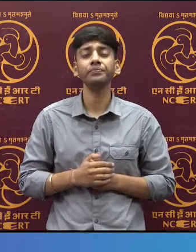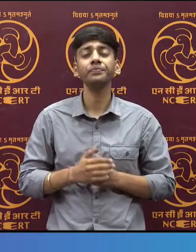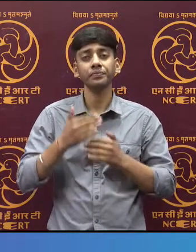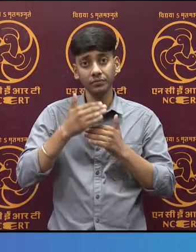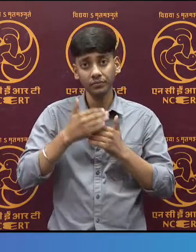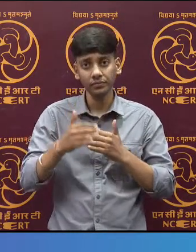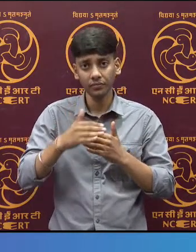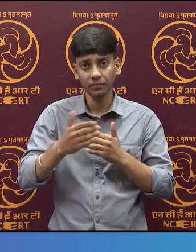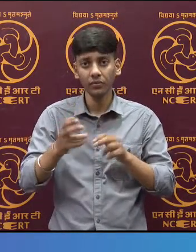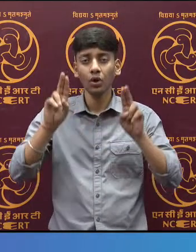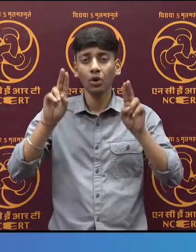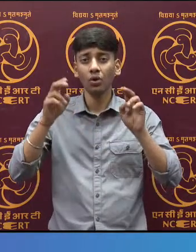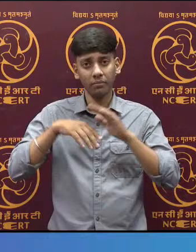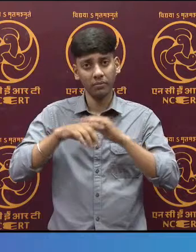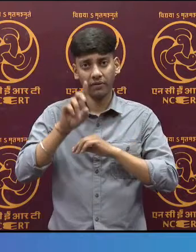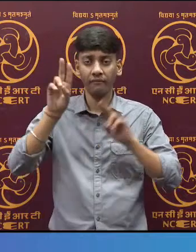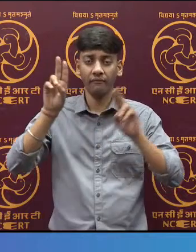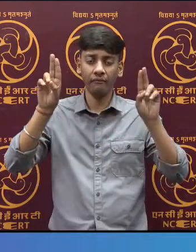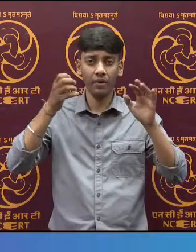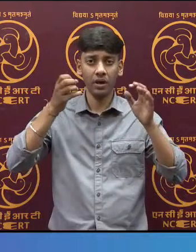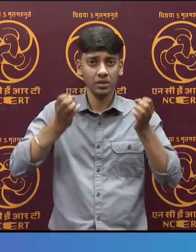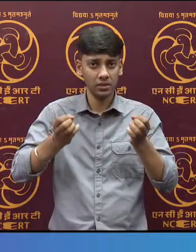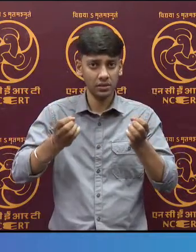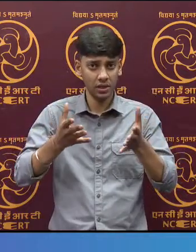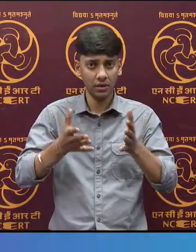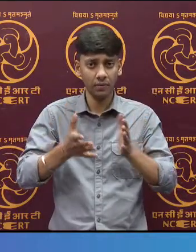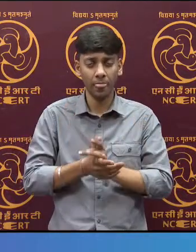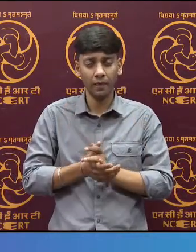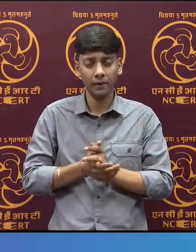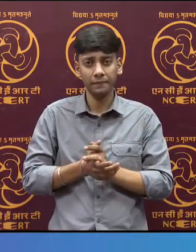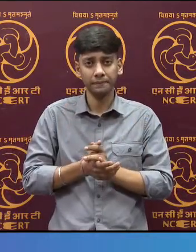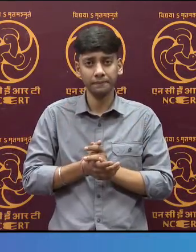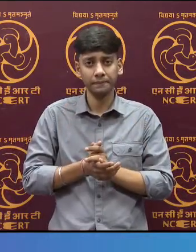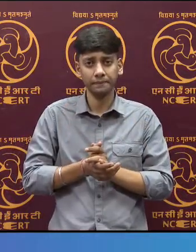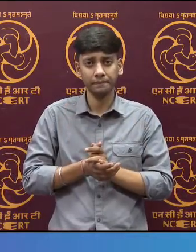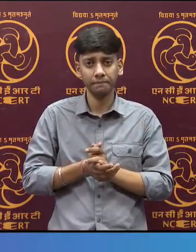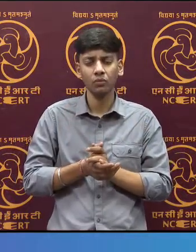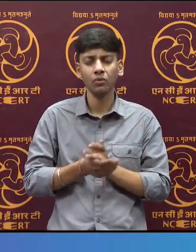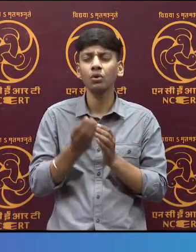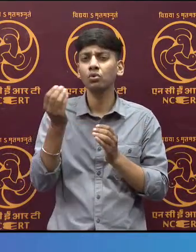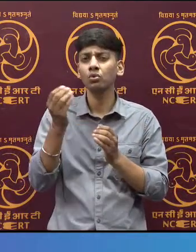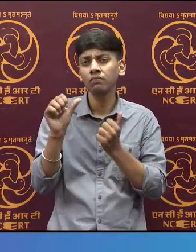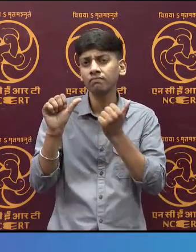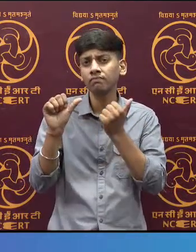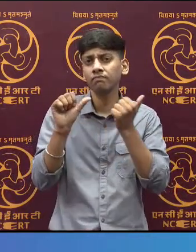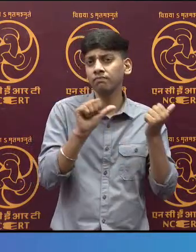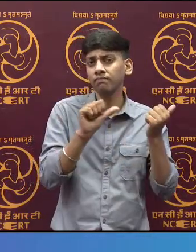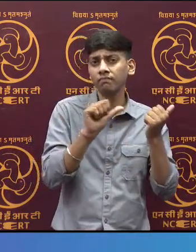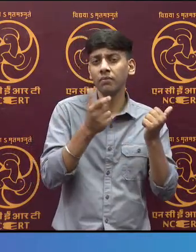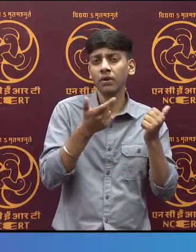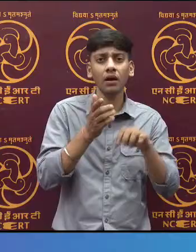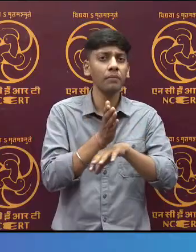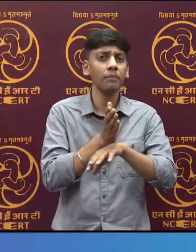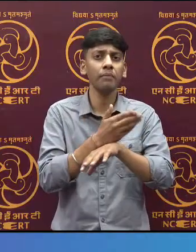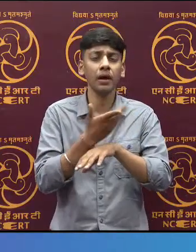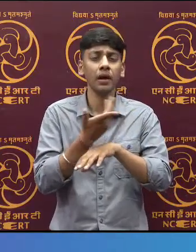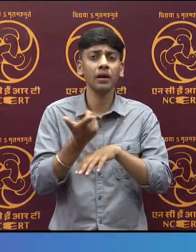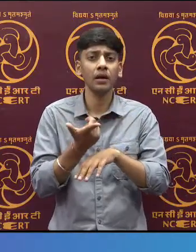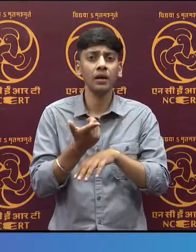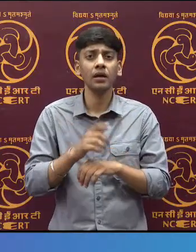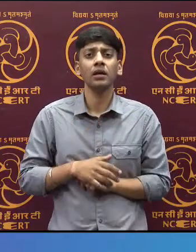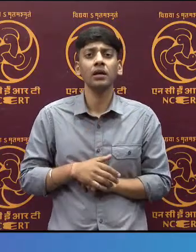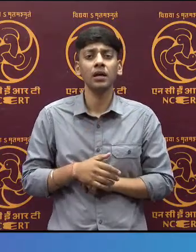our first topic? Yes. Okay. So, just giving a quick recap to the earlier part which we